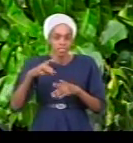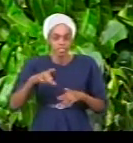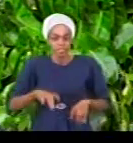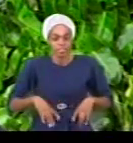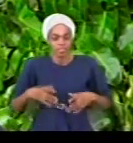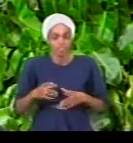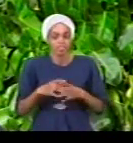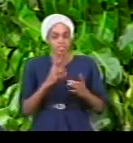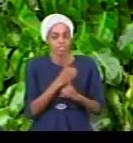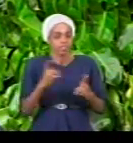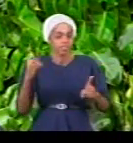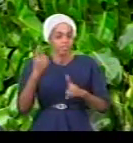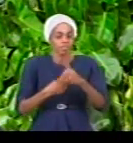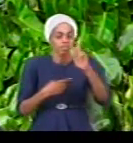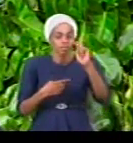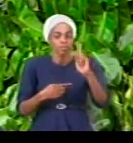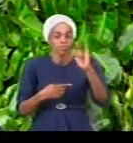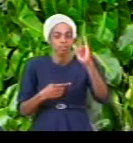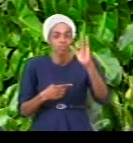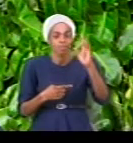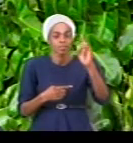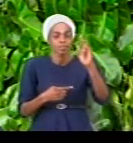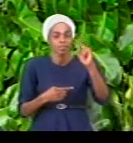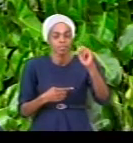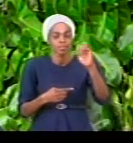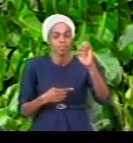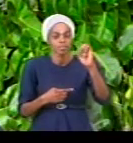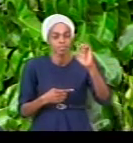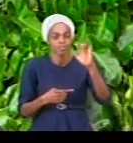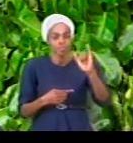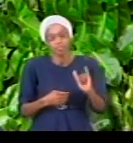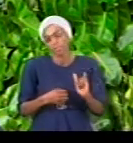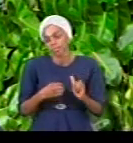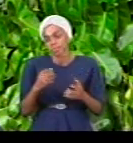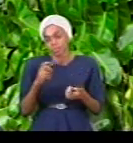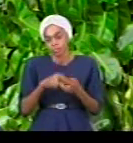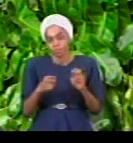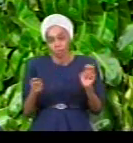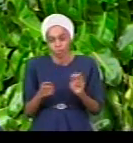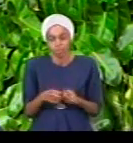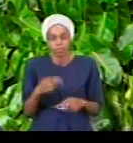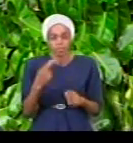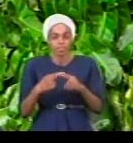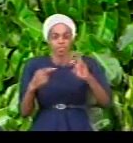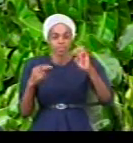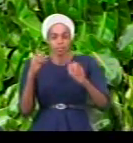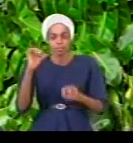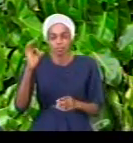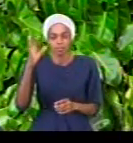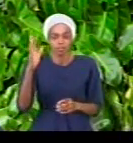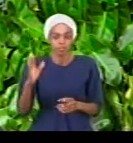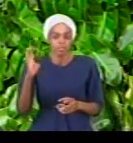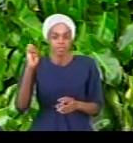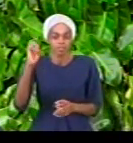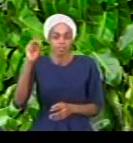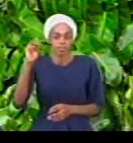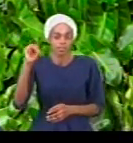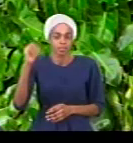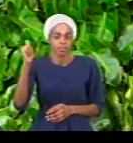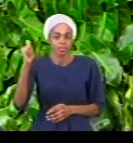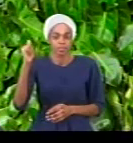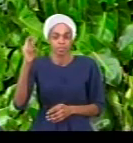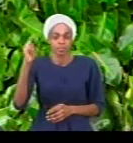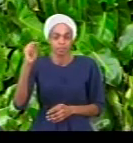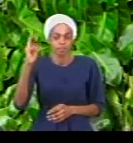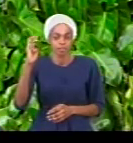Ministry abhia state in the month of July I felt seek the sickness was so serious